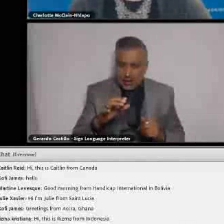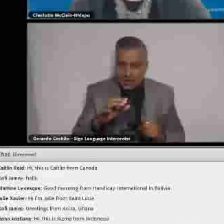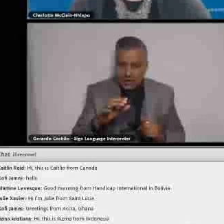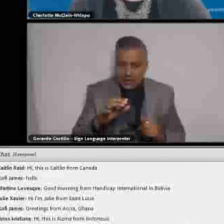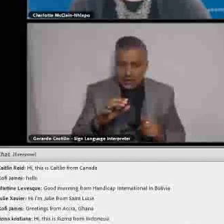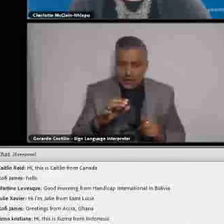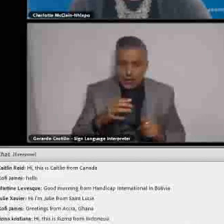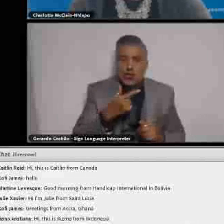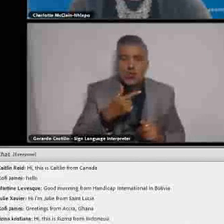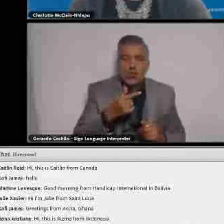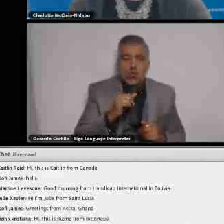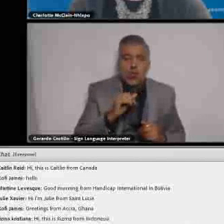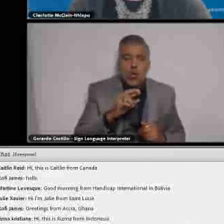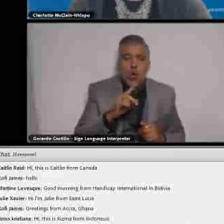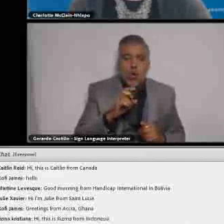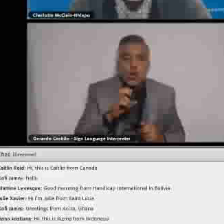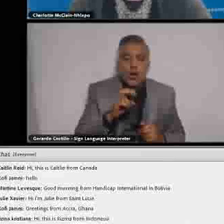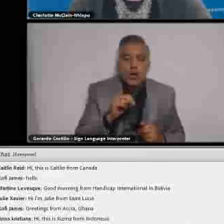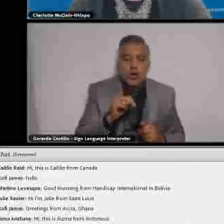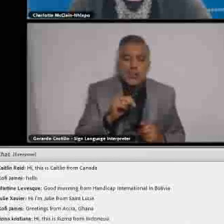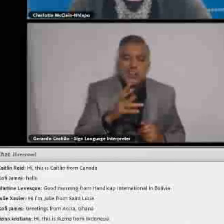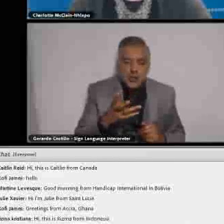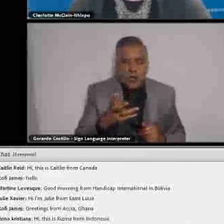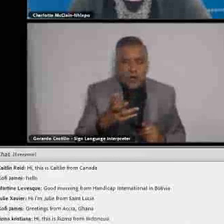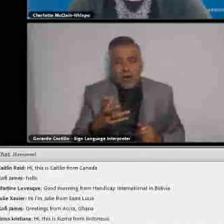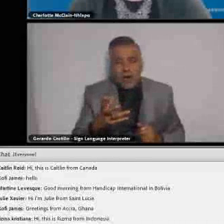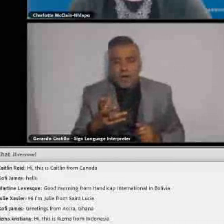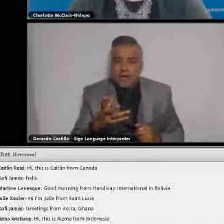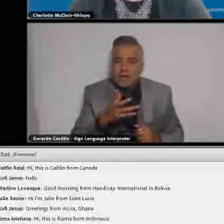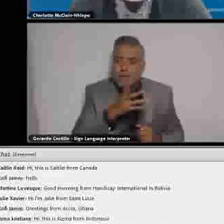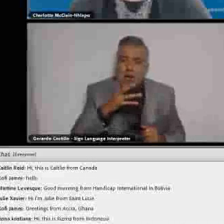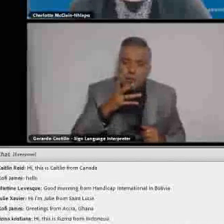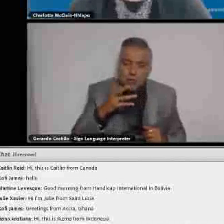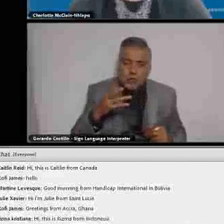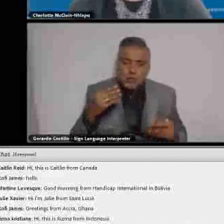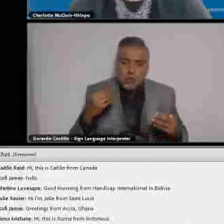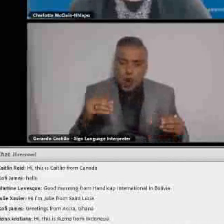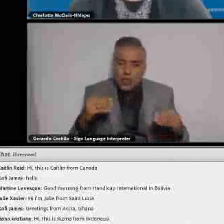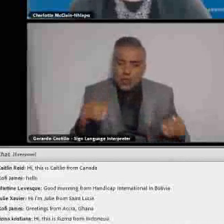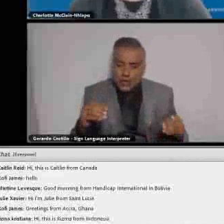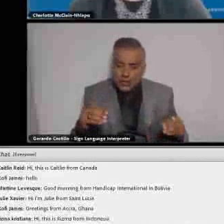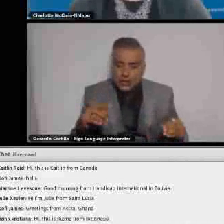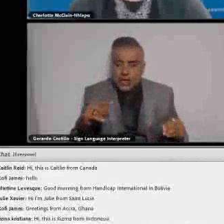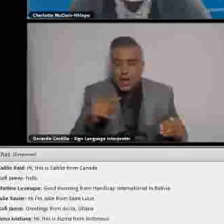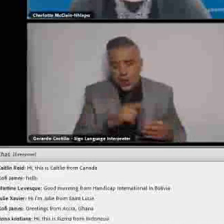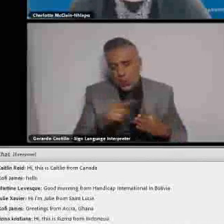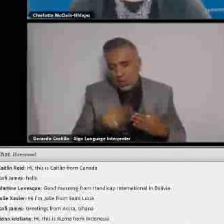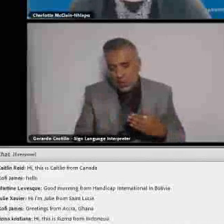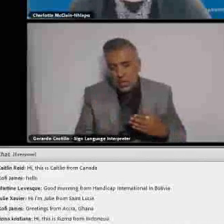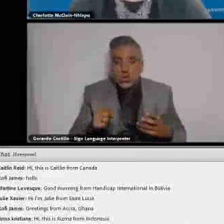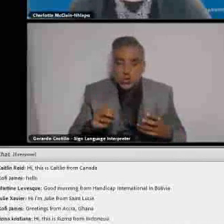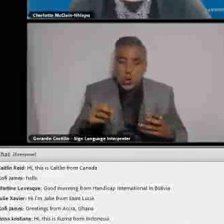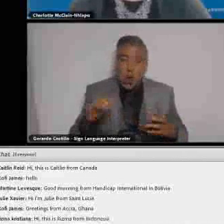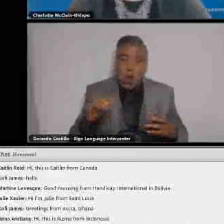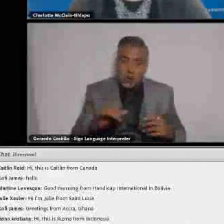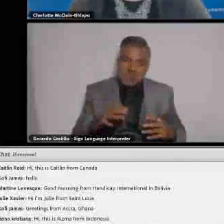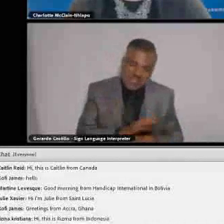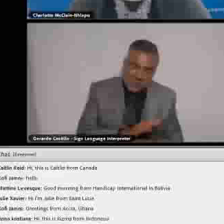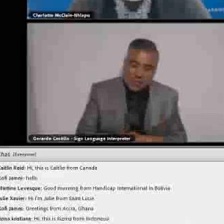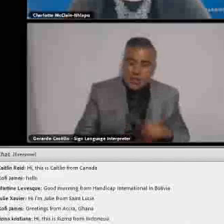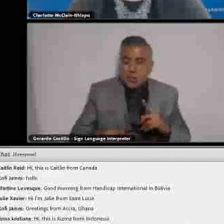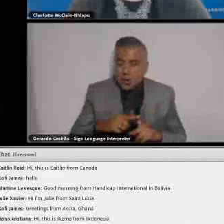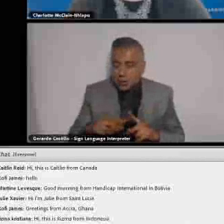weekends. So it's a business, but it also functions to rebuild the social capital and the social networks that were